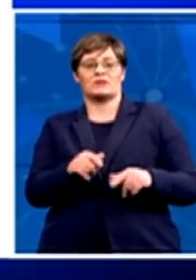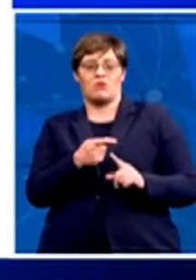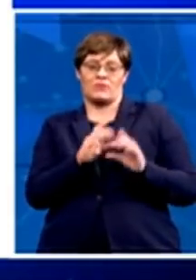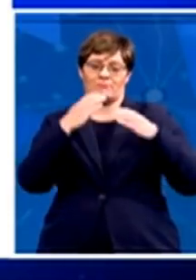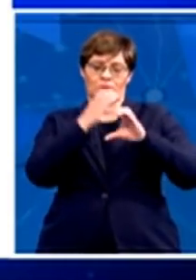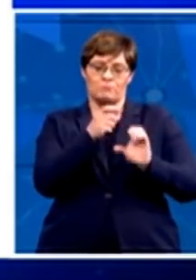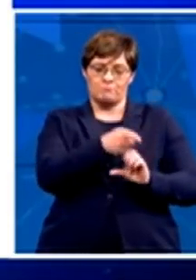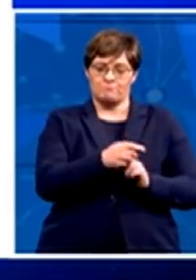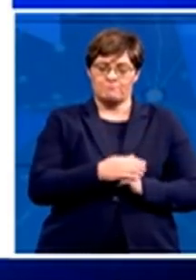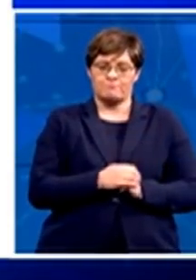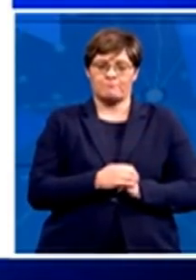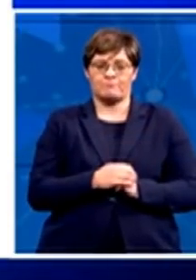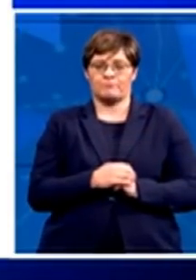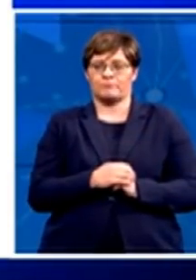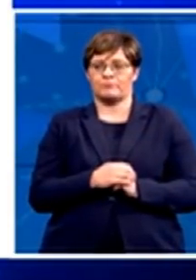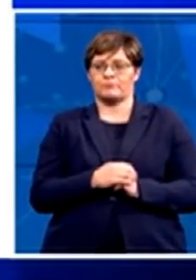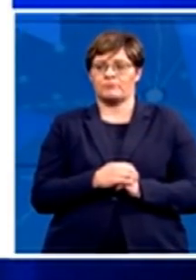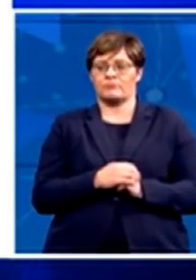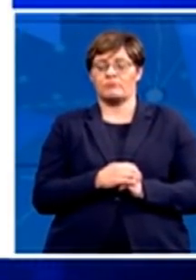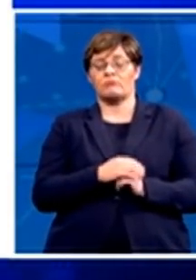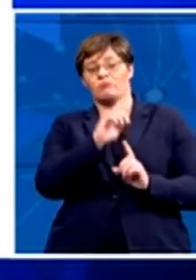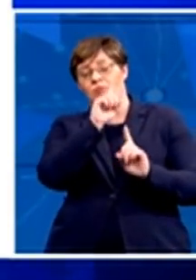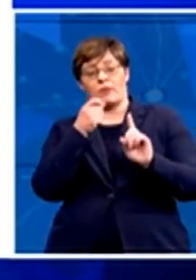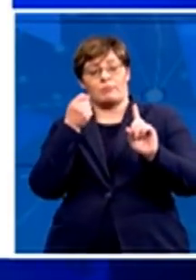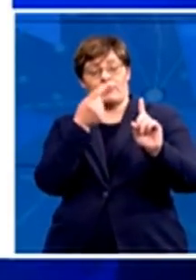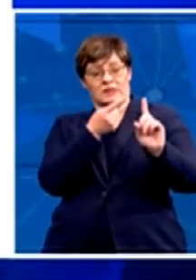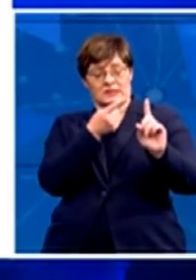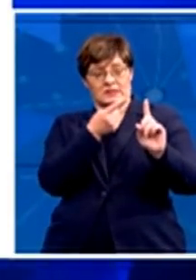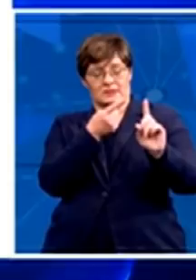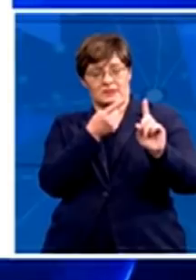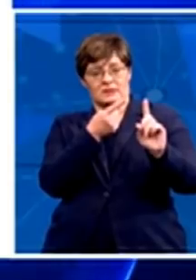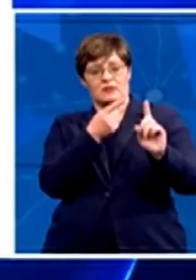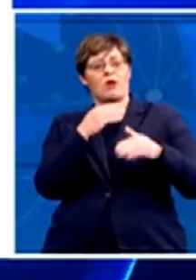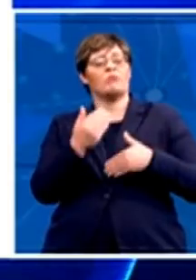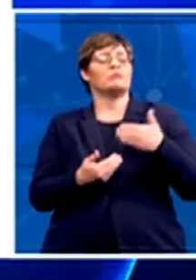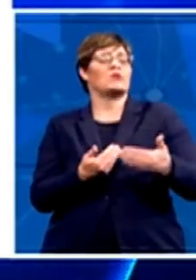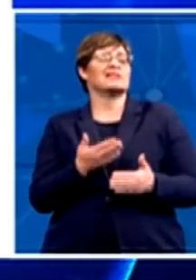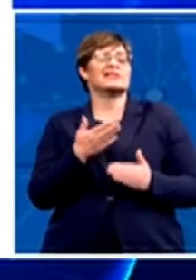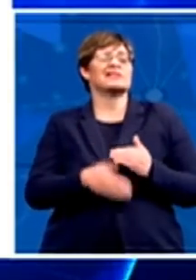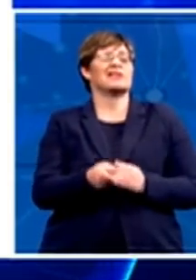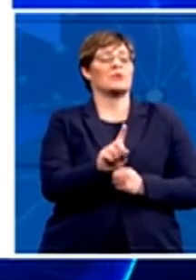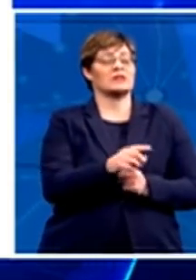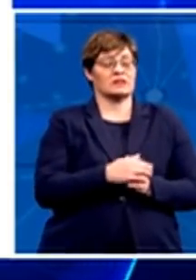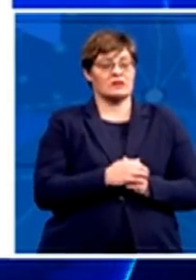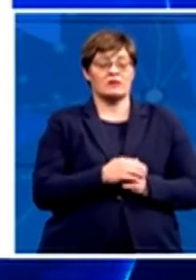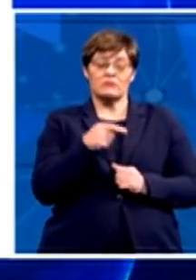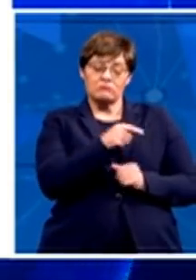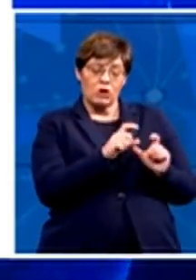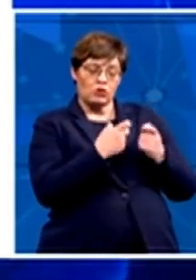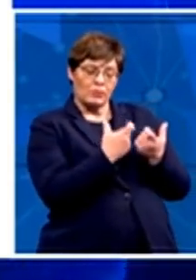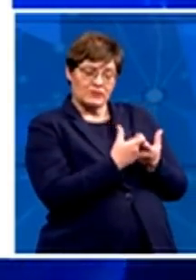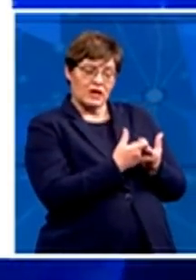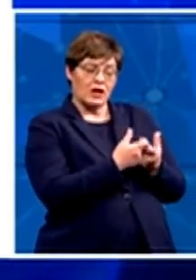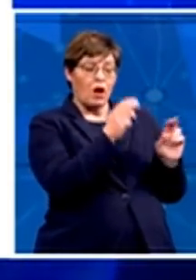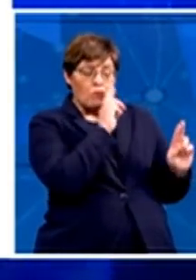The purpose of this entire process ultimately is for this committee to report to the Assembly, and